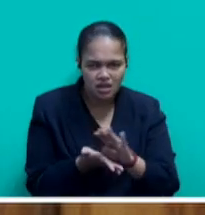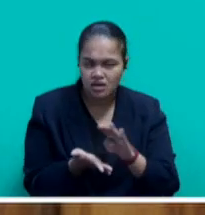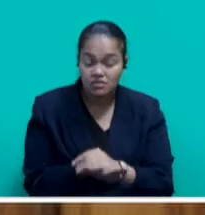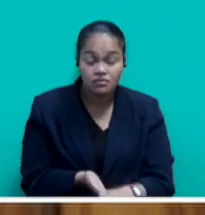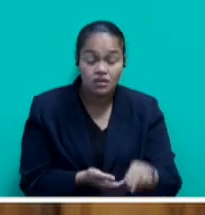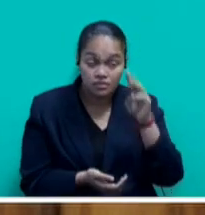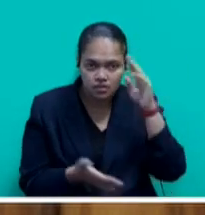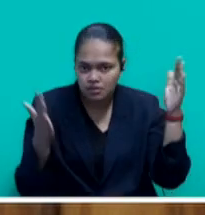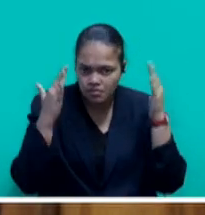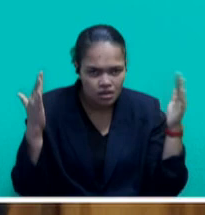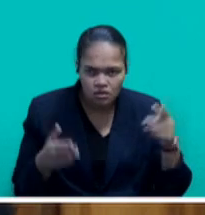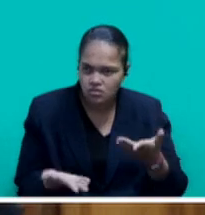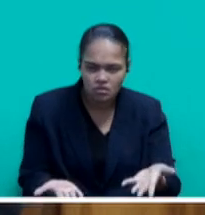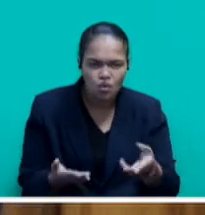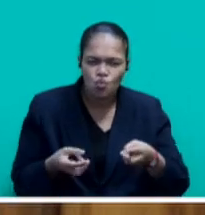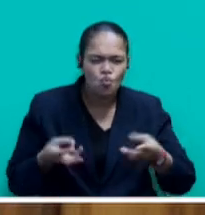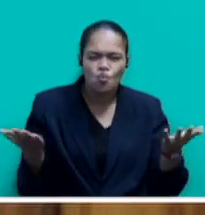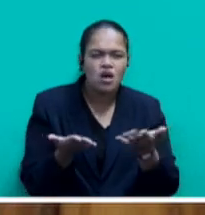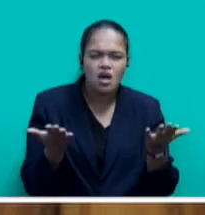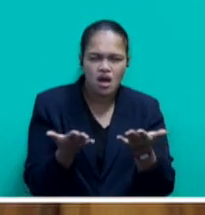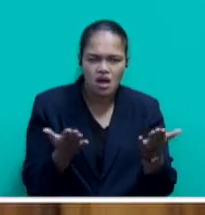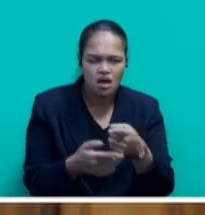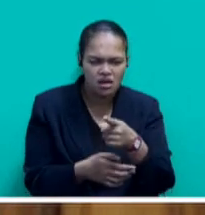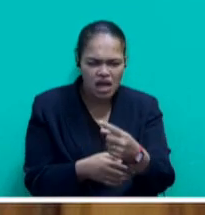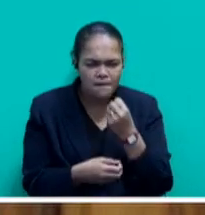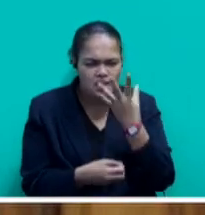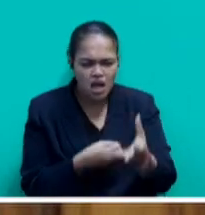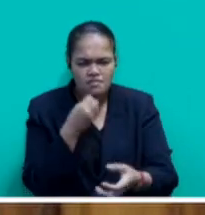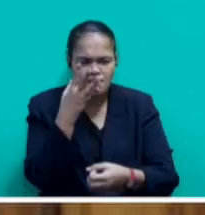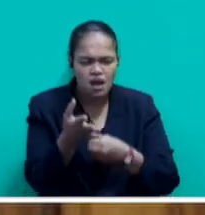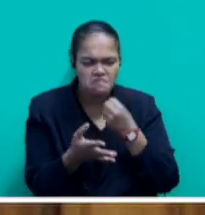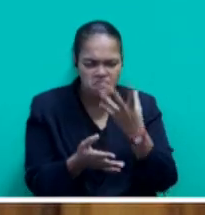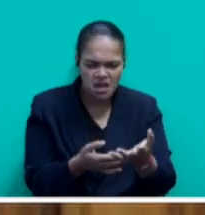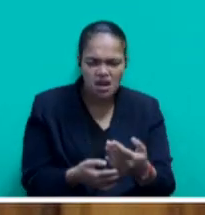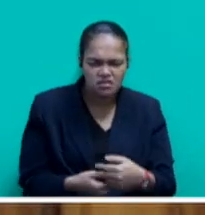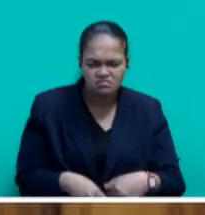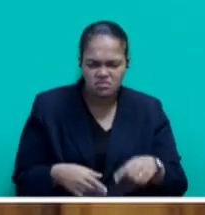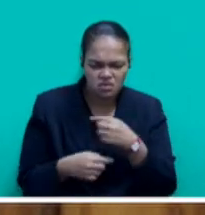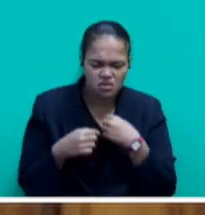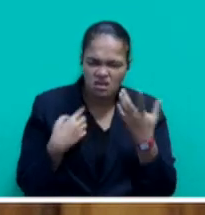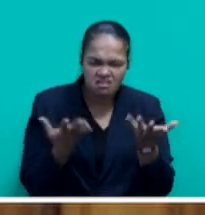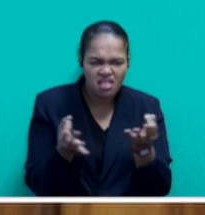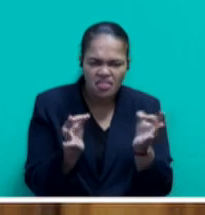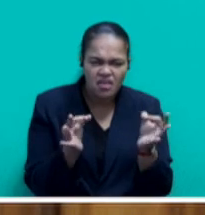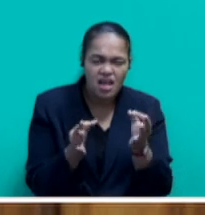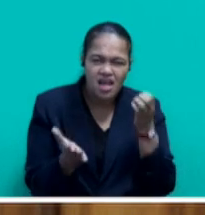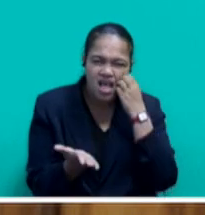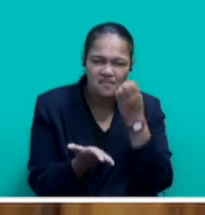Speaker, sir, where is the efficiency that they talked about? We have not witnessed any evidence of this, Mr. Speaker, sir.